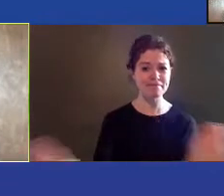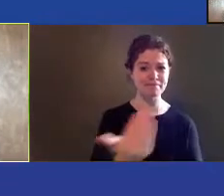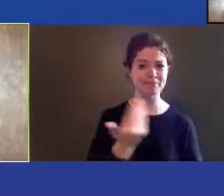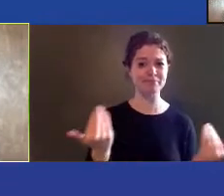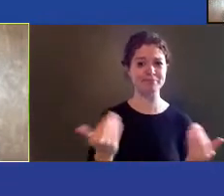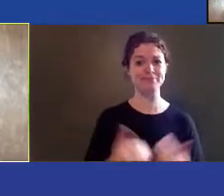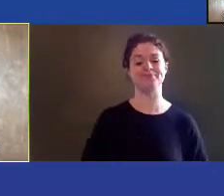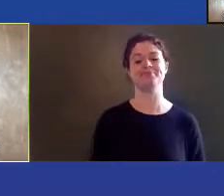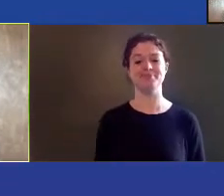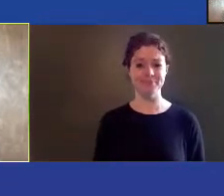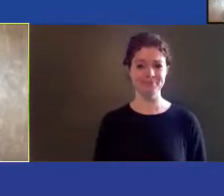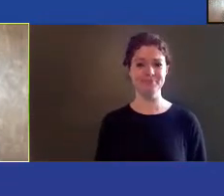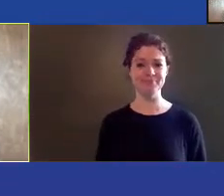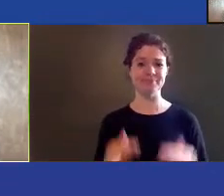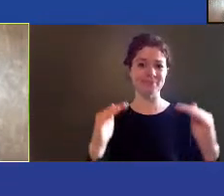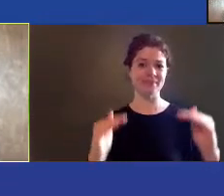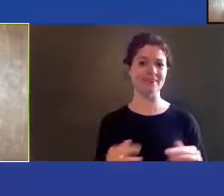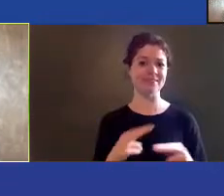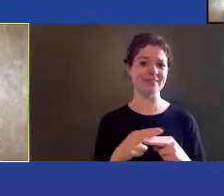Next slide, please.